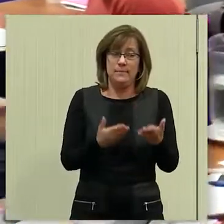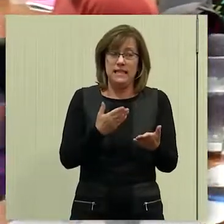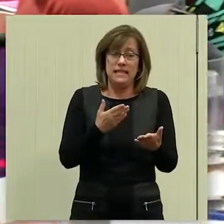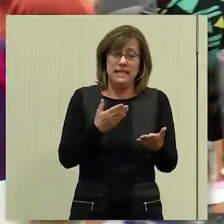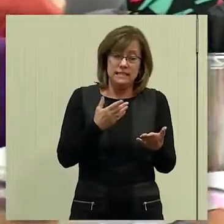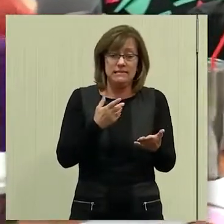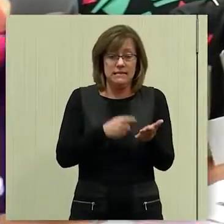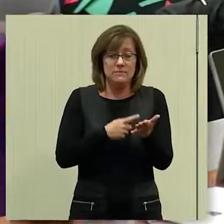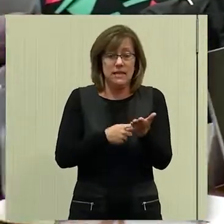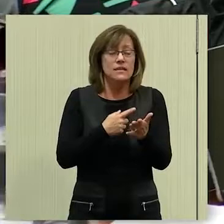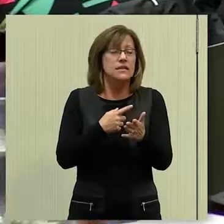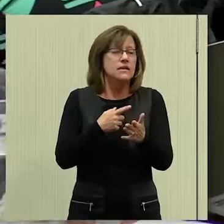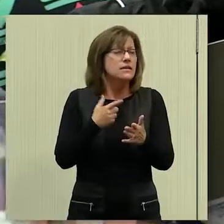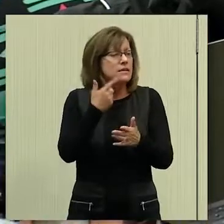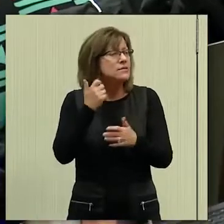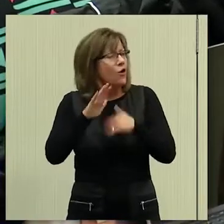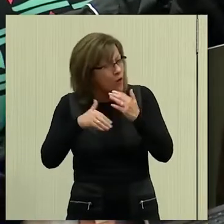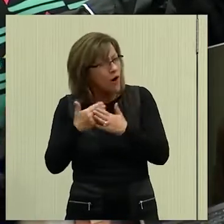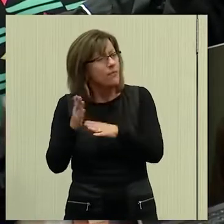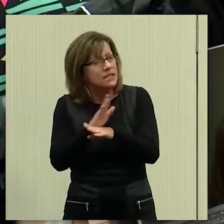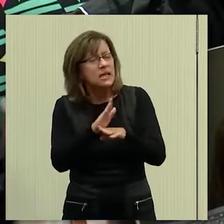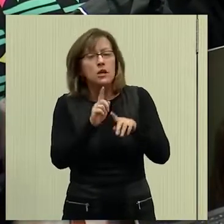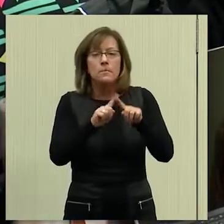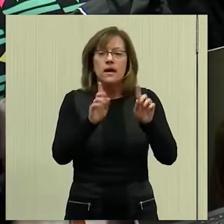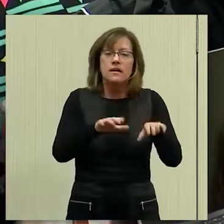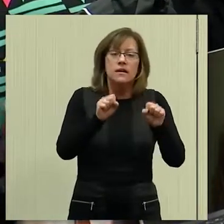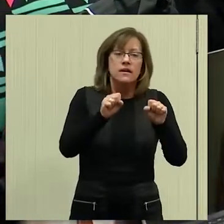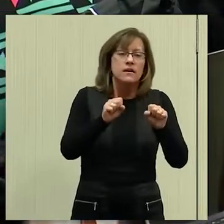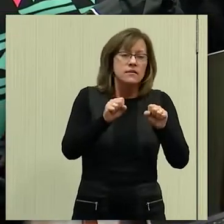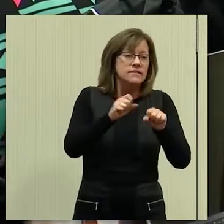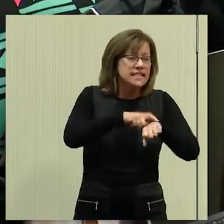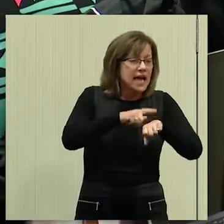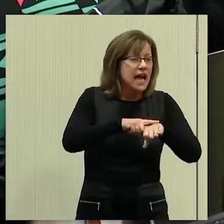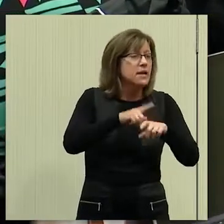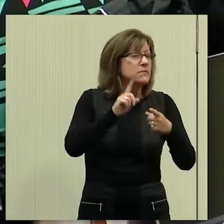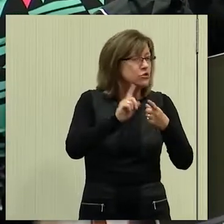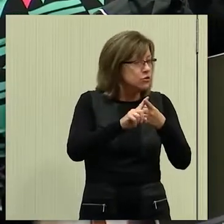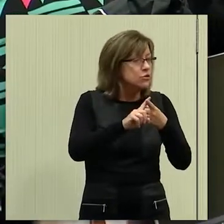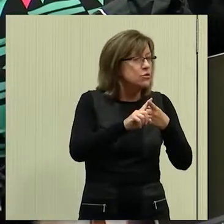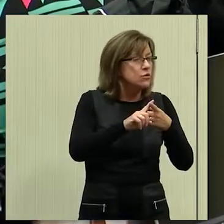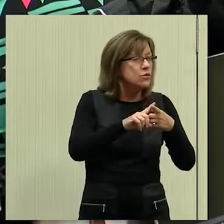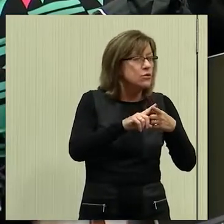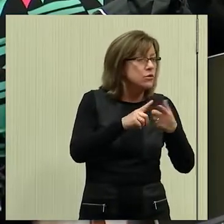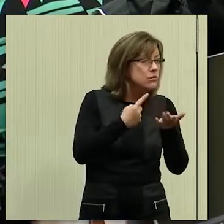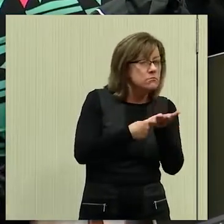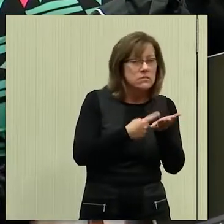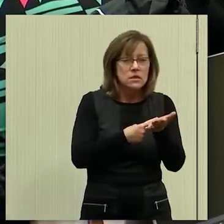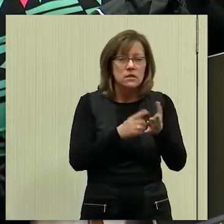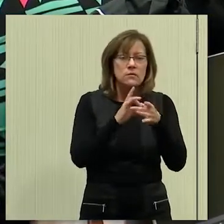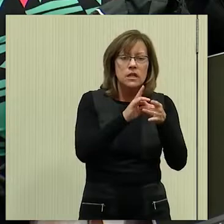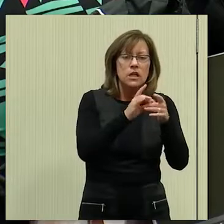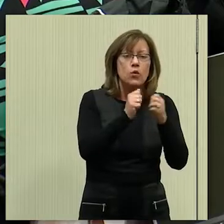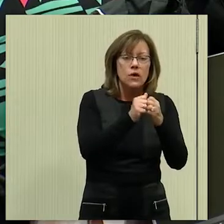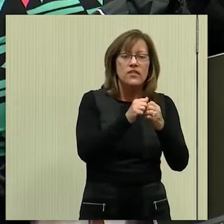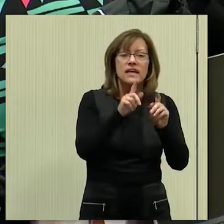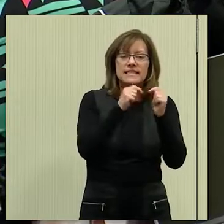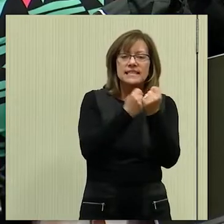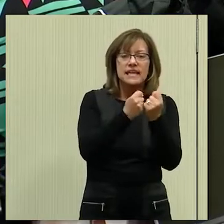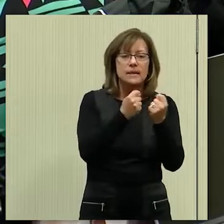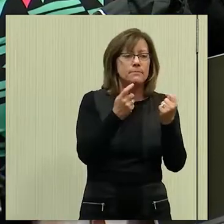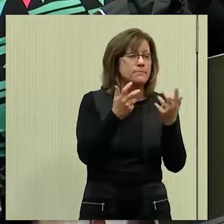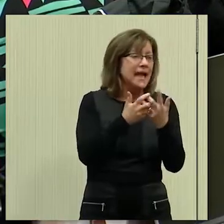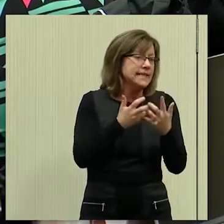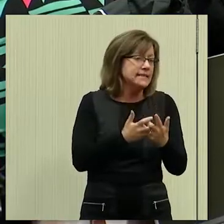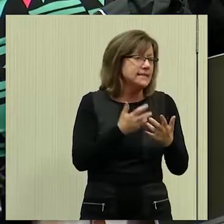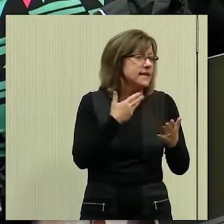but finding time to spend with our teammates on things that are not work related, whether it be like a